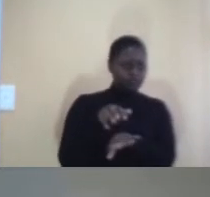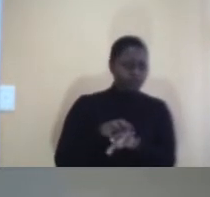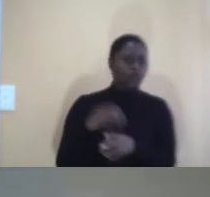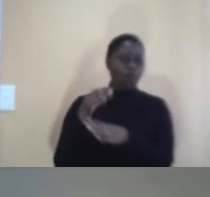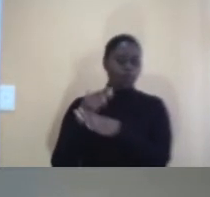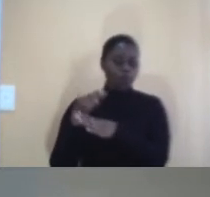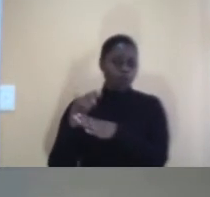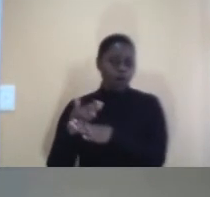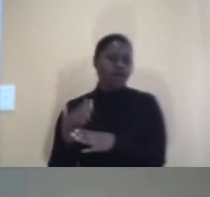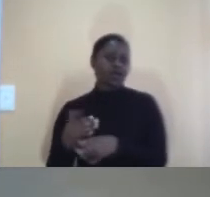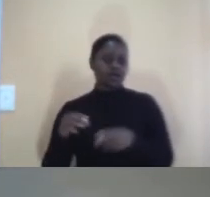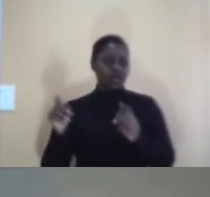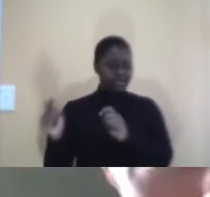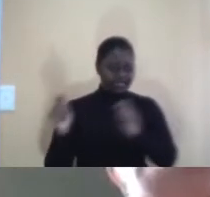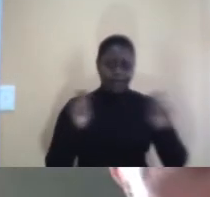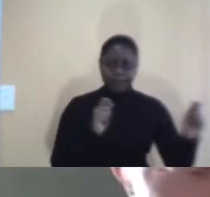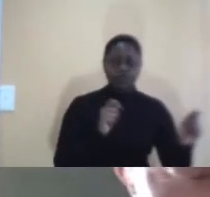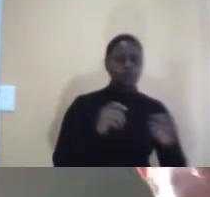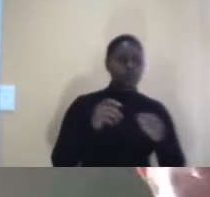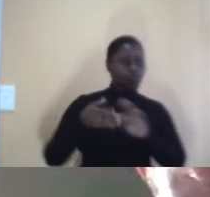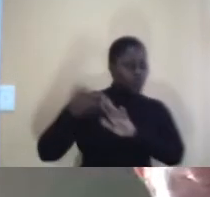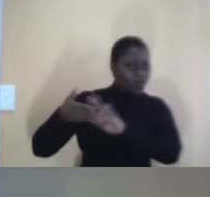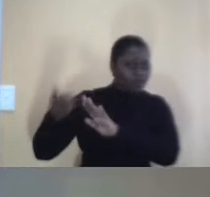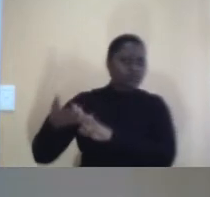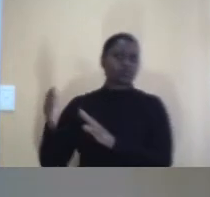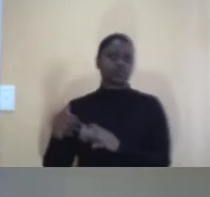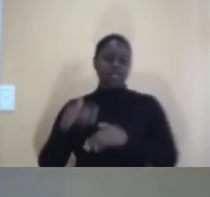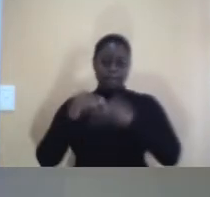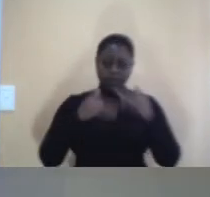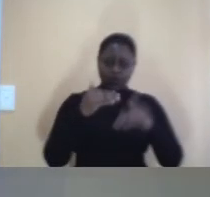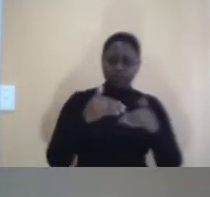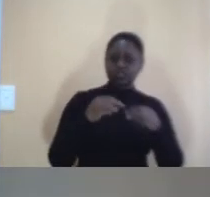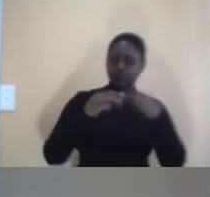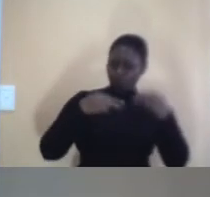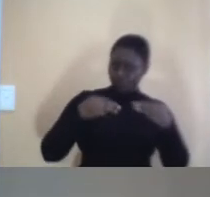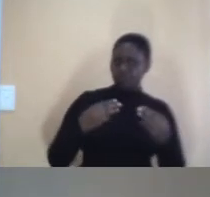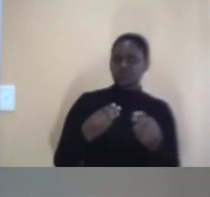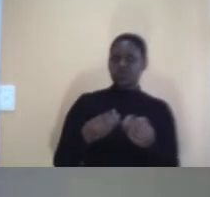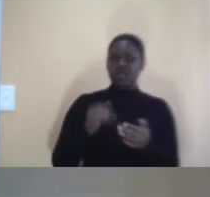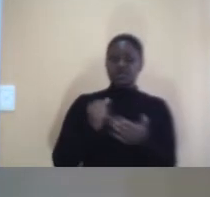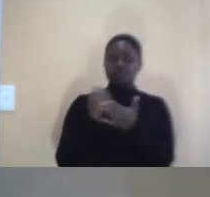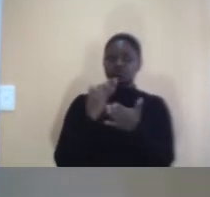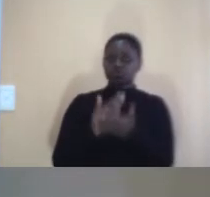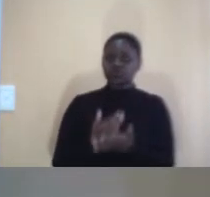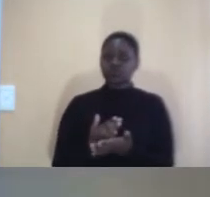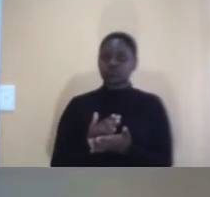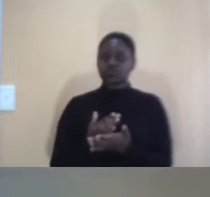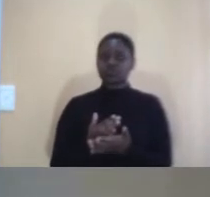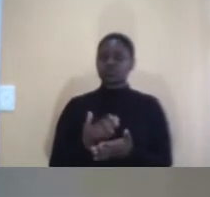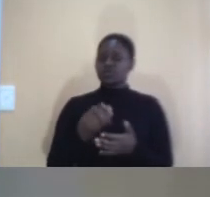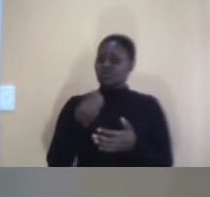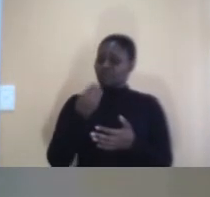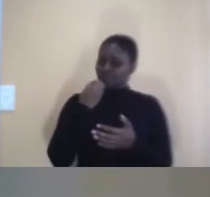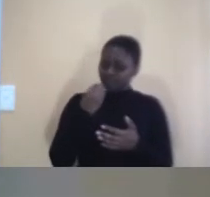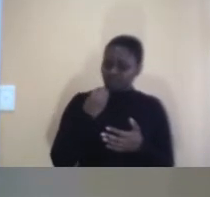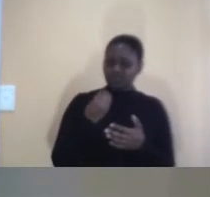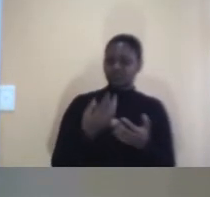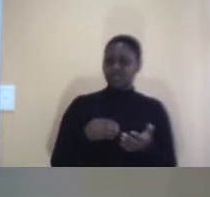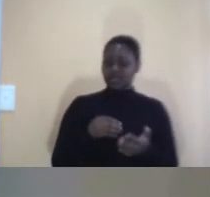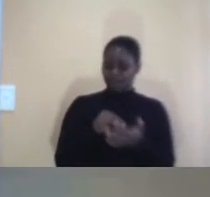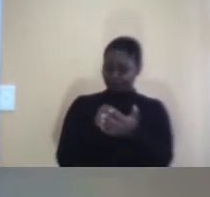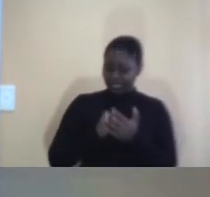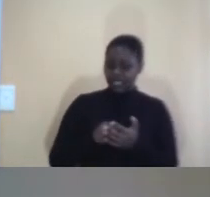workers, transporters, market operators, agri-processing workers, and all of those who have ensured that food remains on our